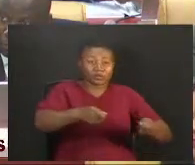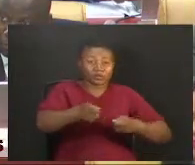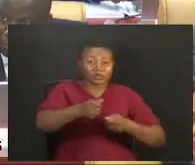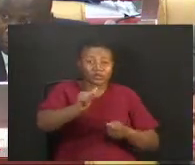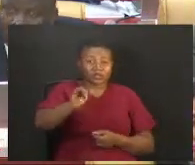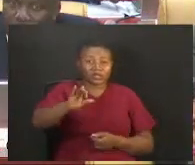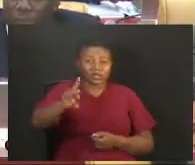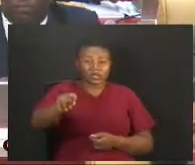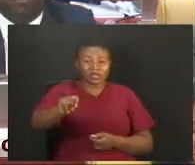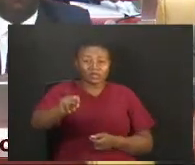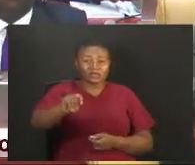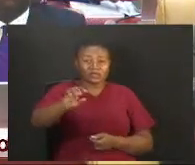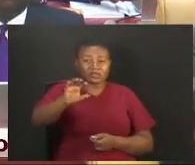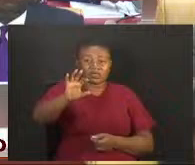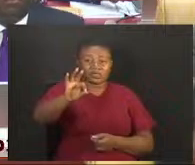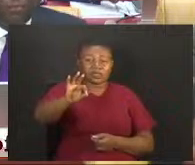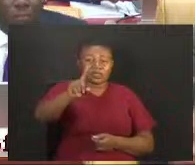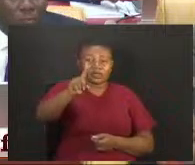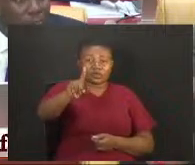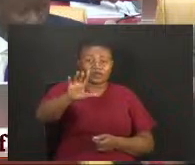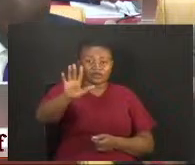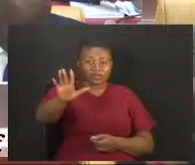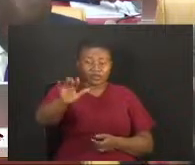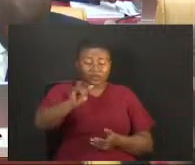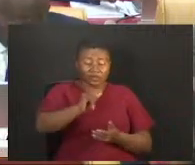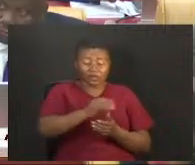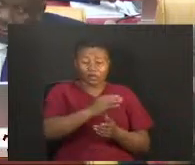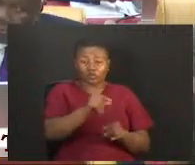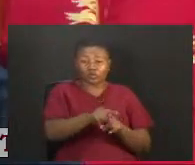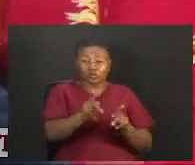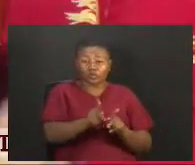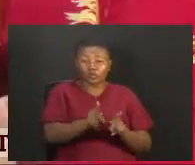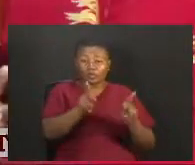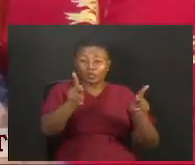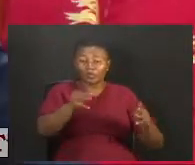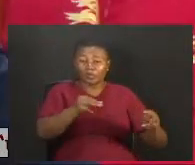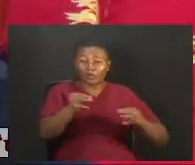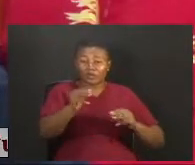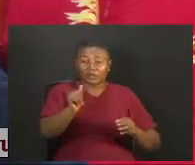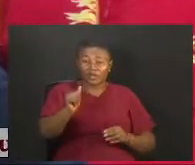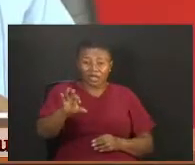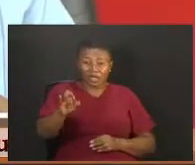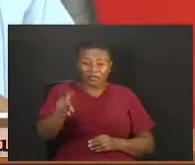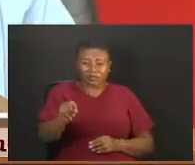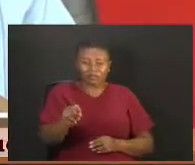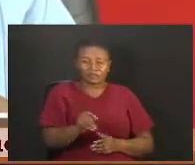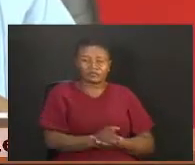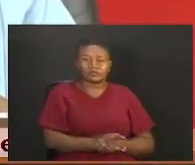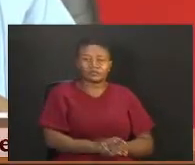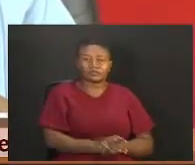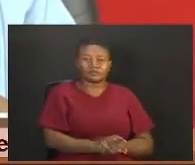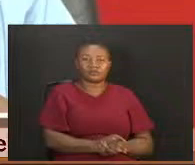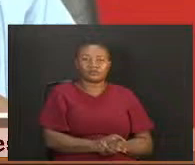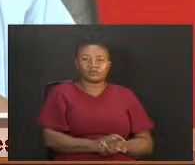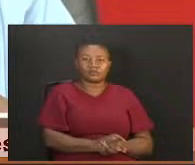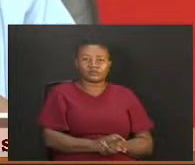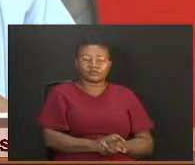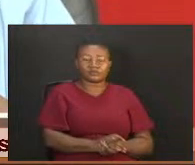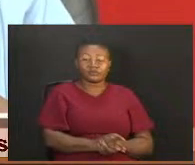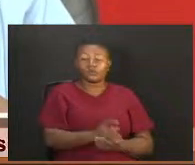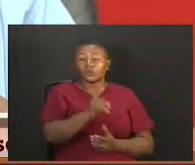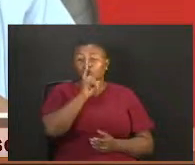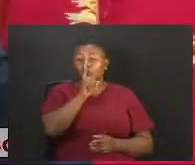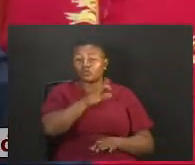915, and the Public Financial Management Act. Instructively, Mr. Speaker, there were virtually no tax